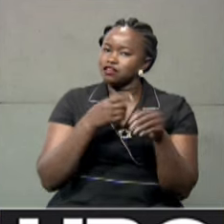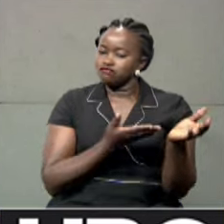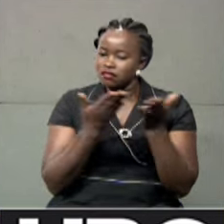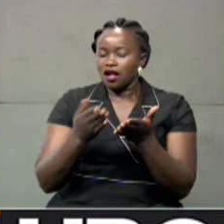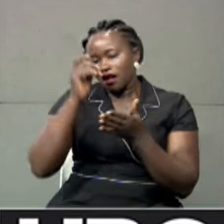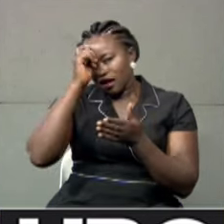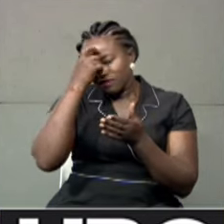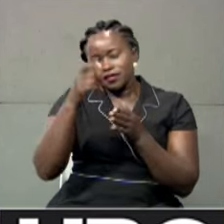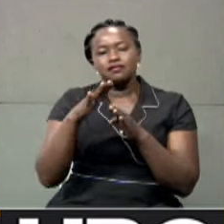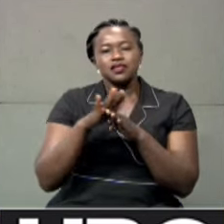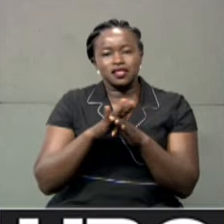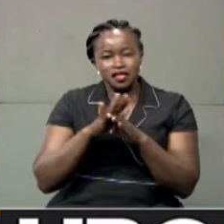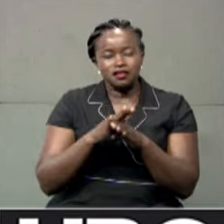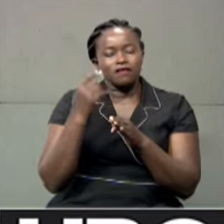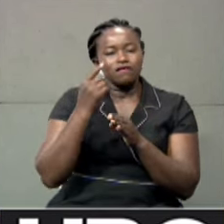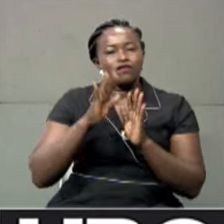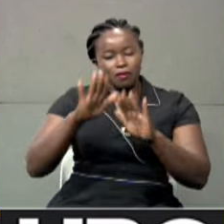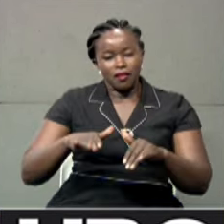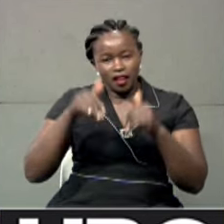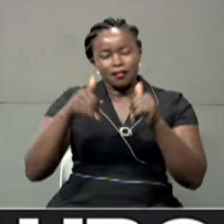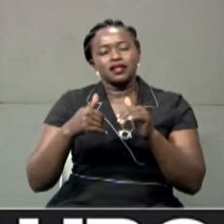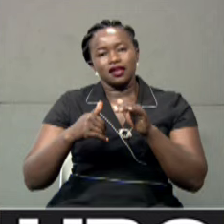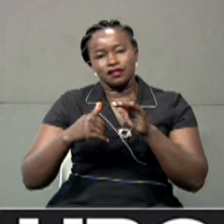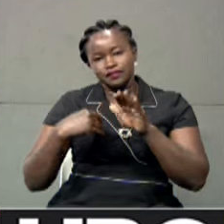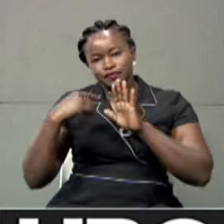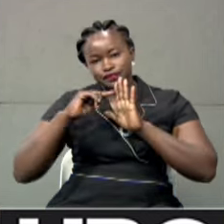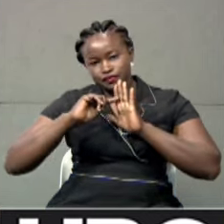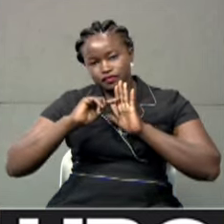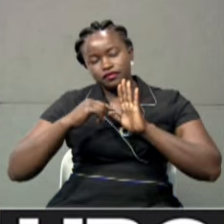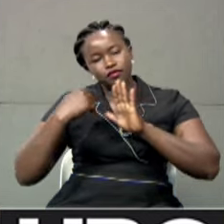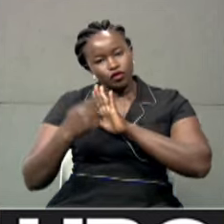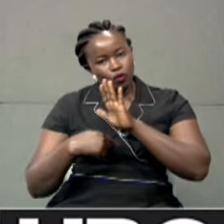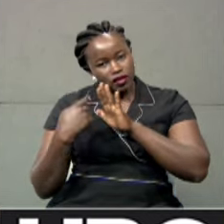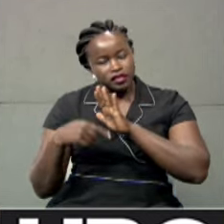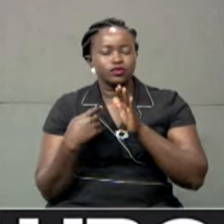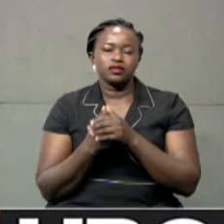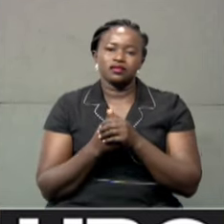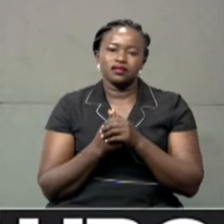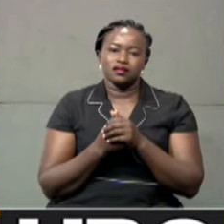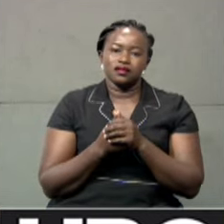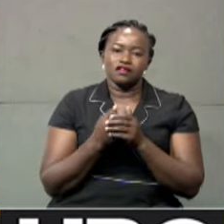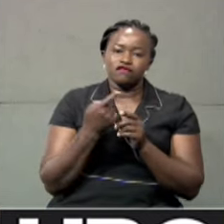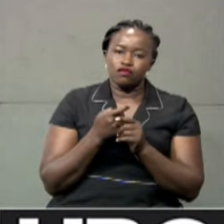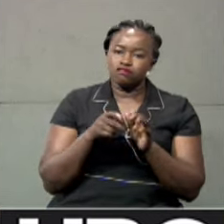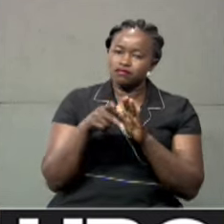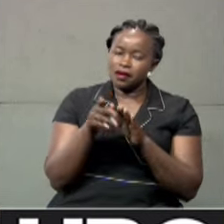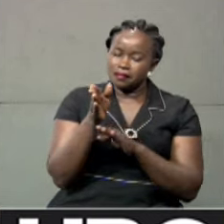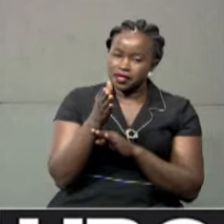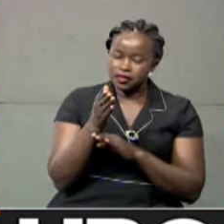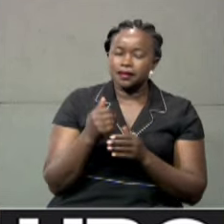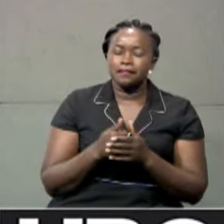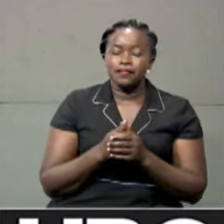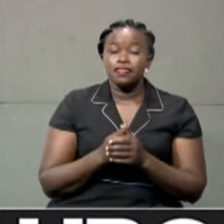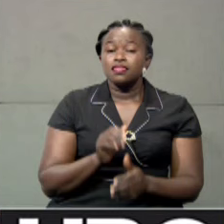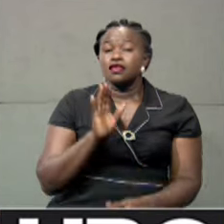government business for parliamentary conditions by the Prime Minister.